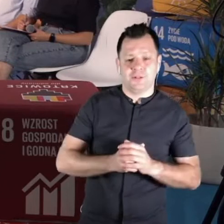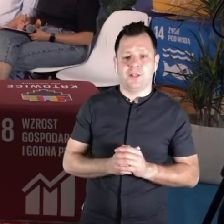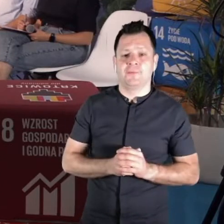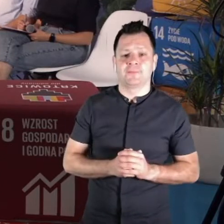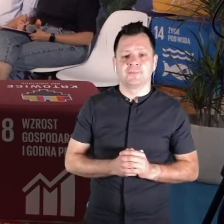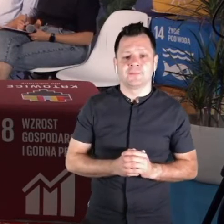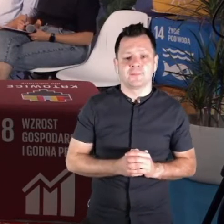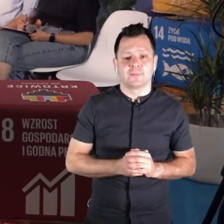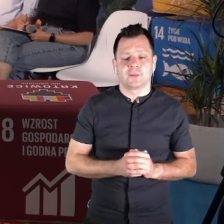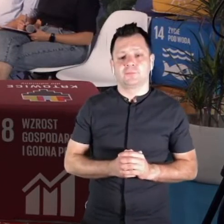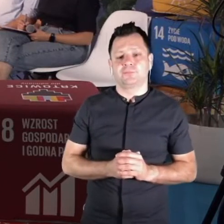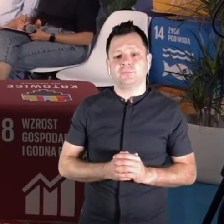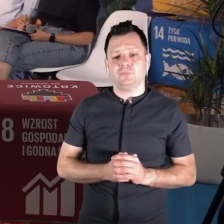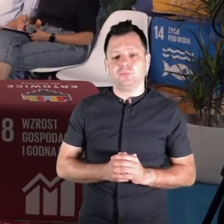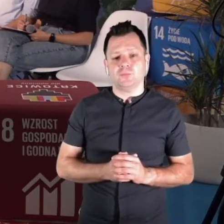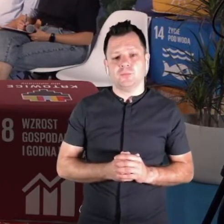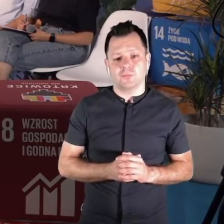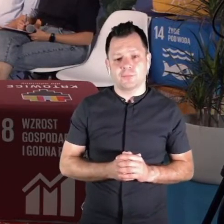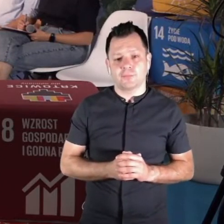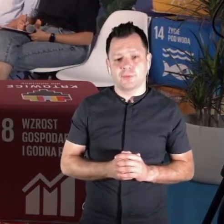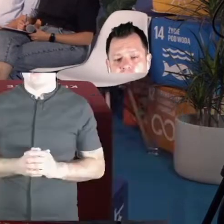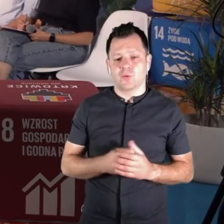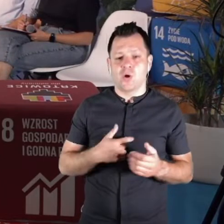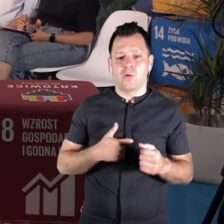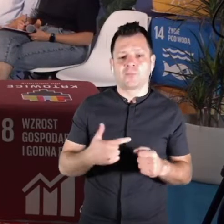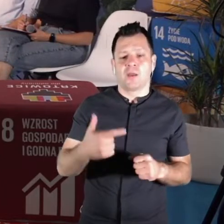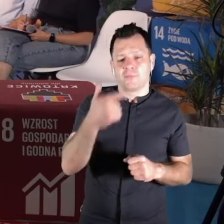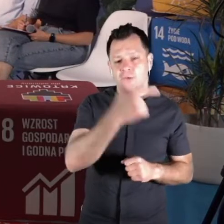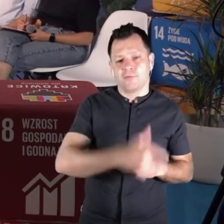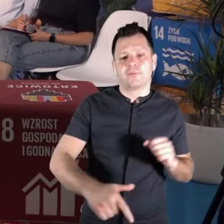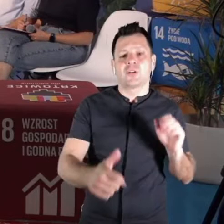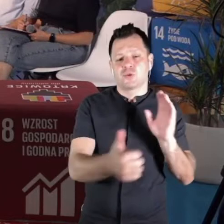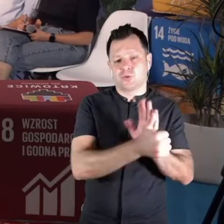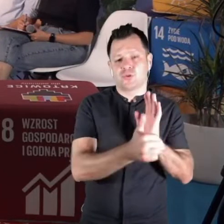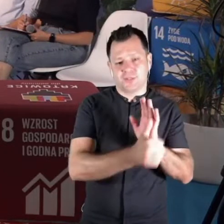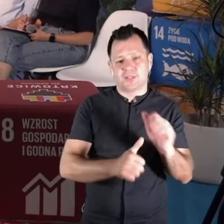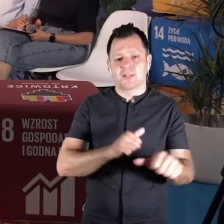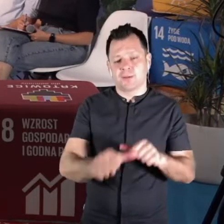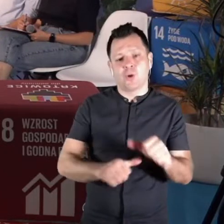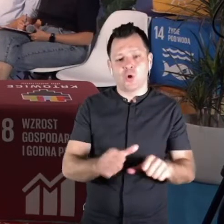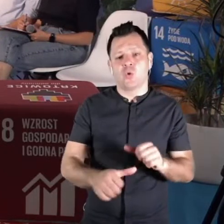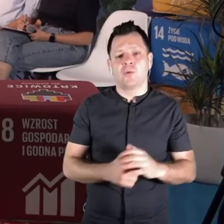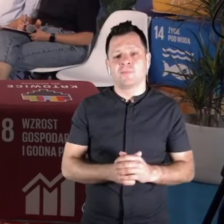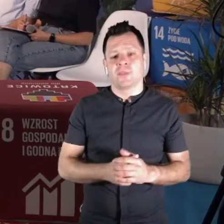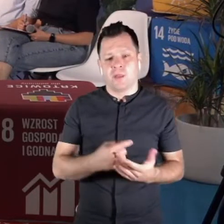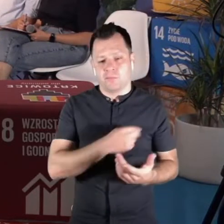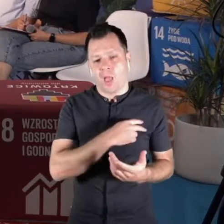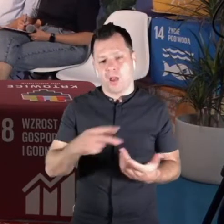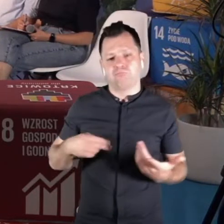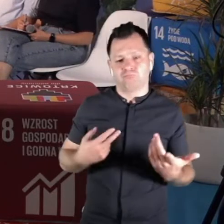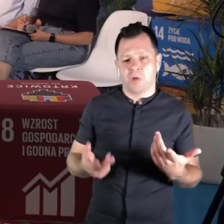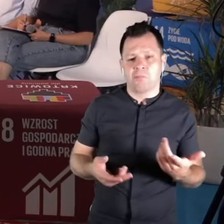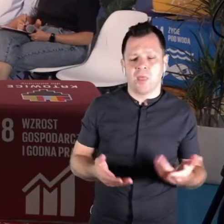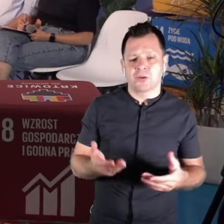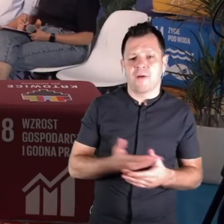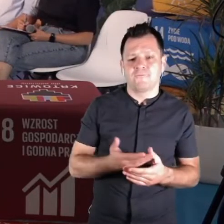was developed, and actually our institution is focusing on supporting and developing innovation social solution